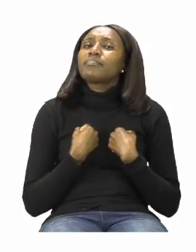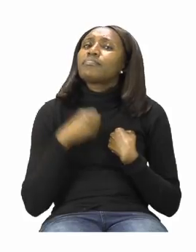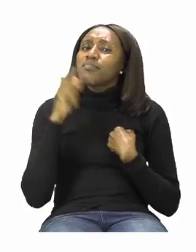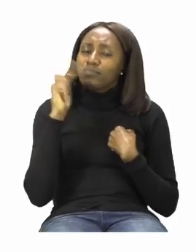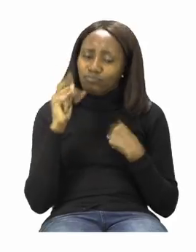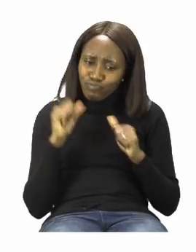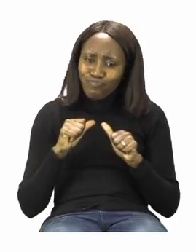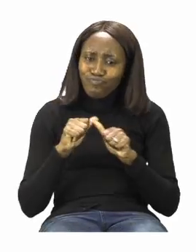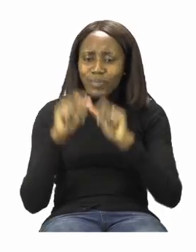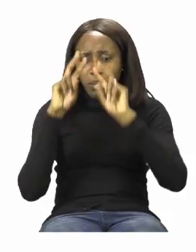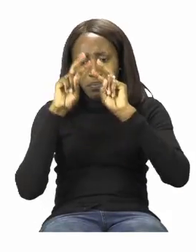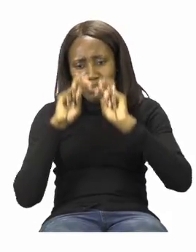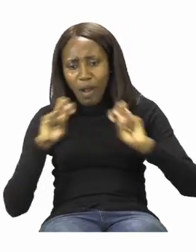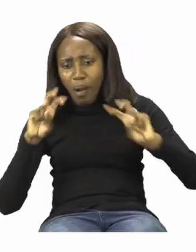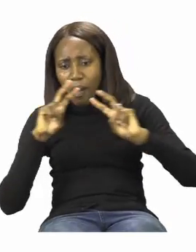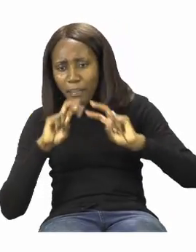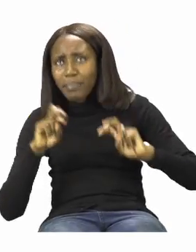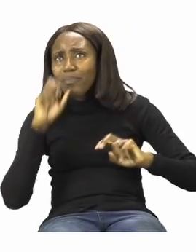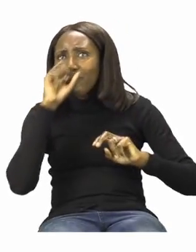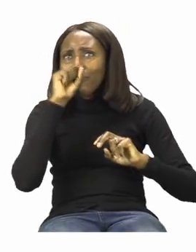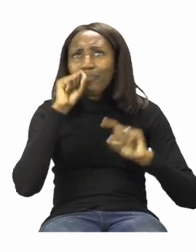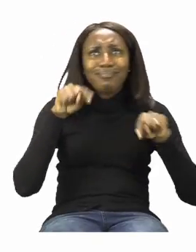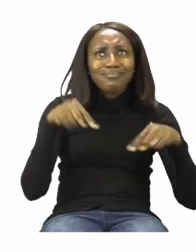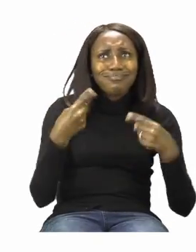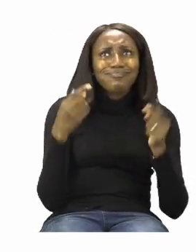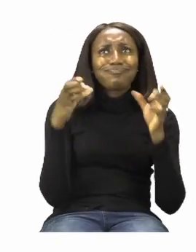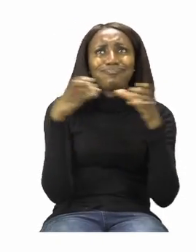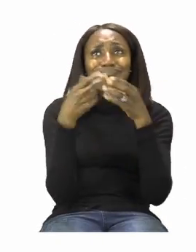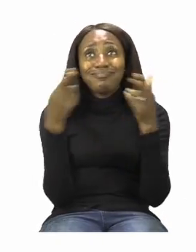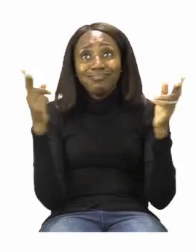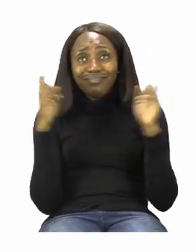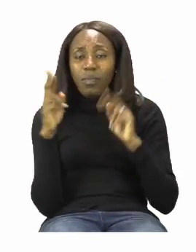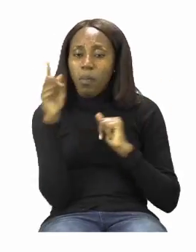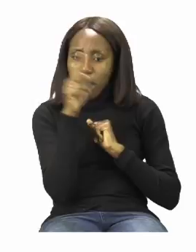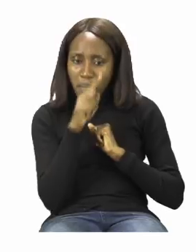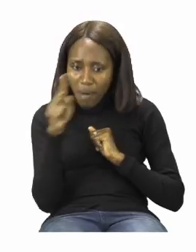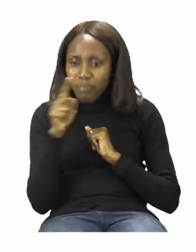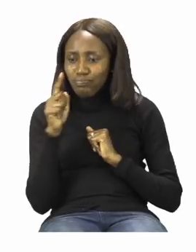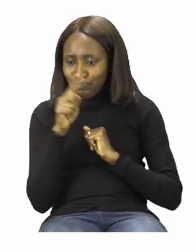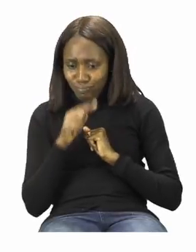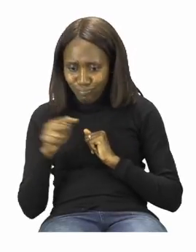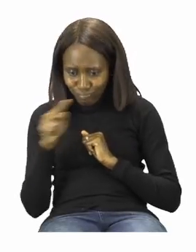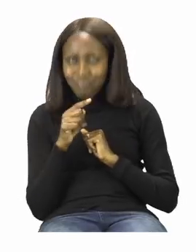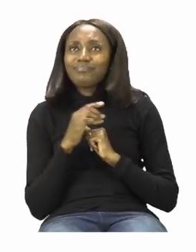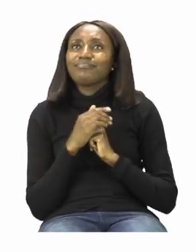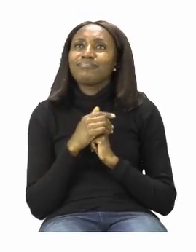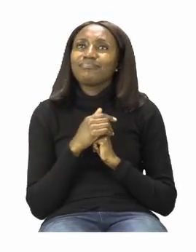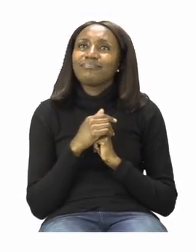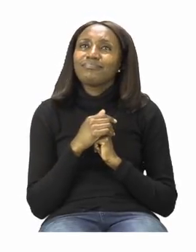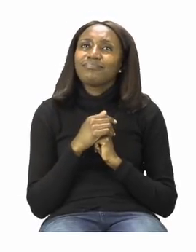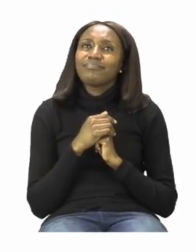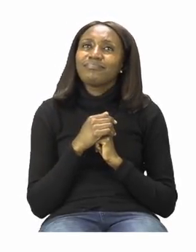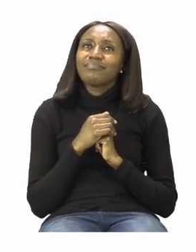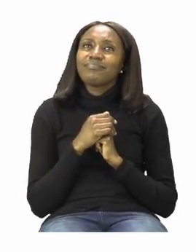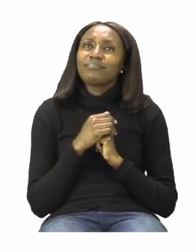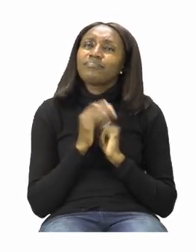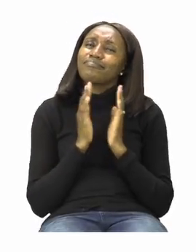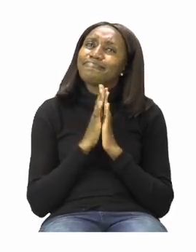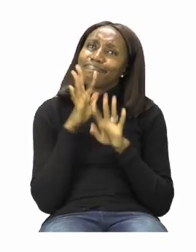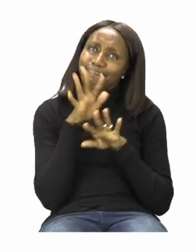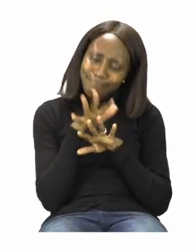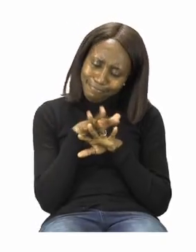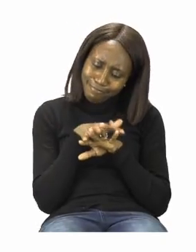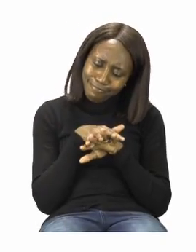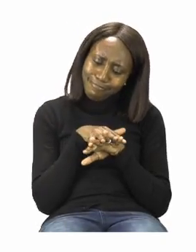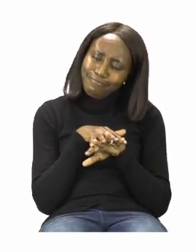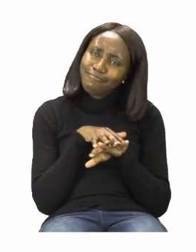orange items in the classroom by yourself. Remember when you're circling to take your time, and